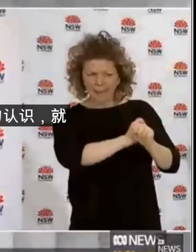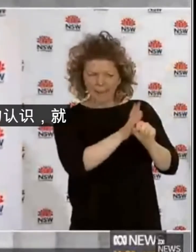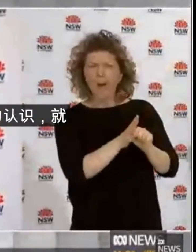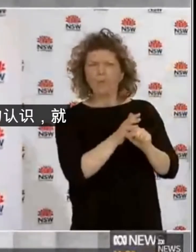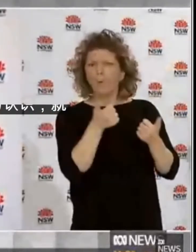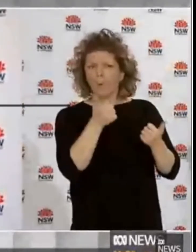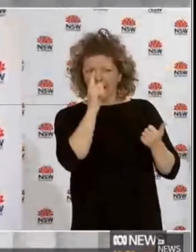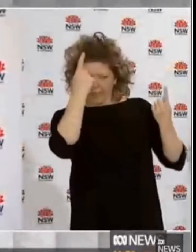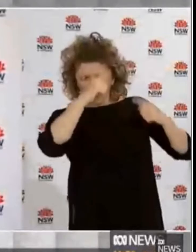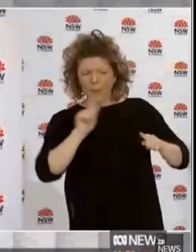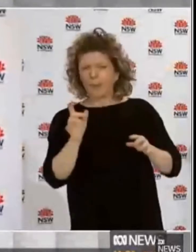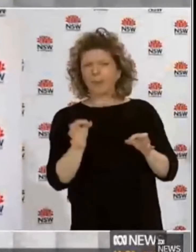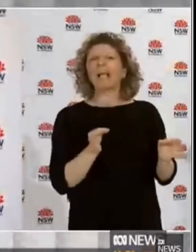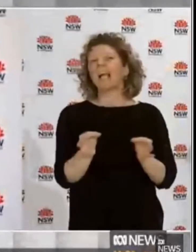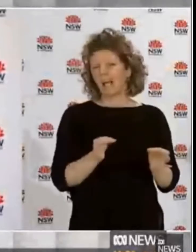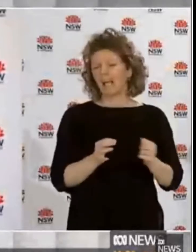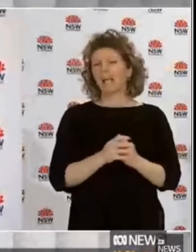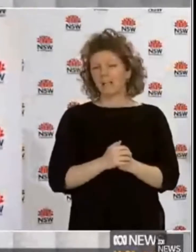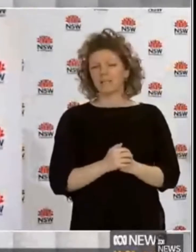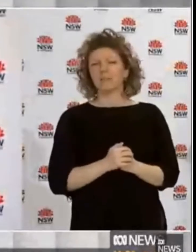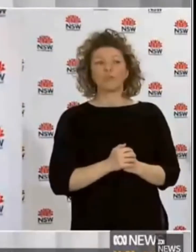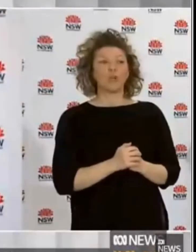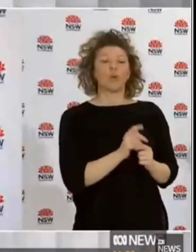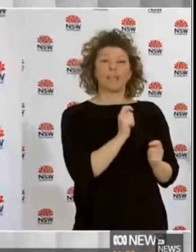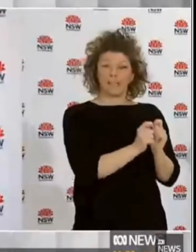it. Of those tests, we had